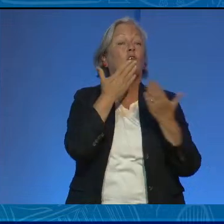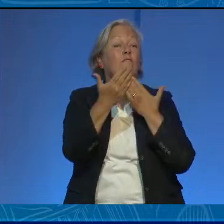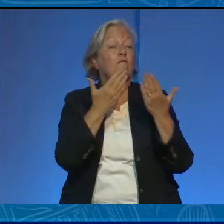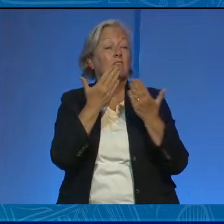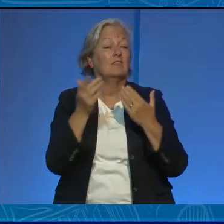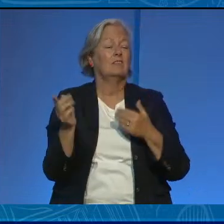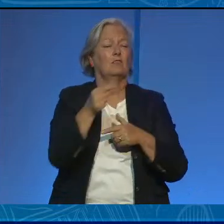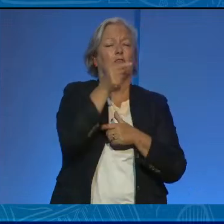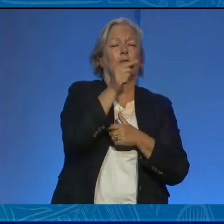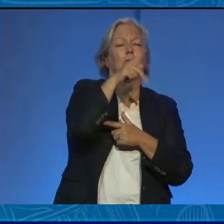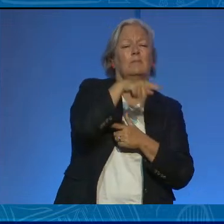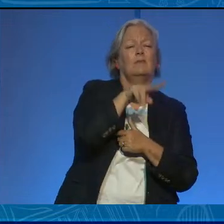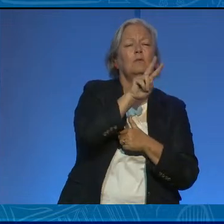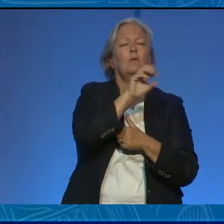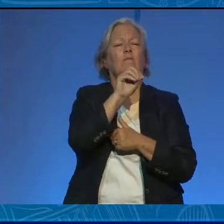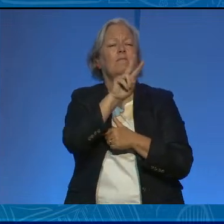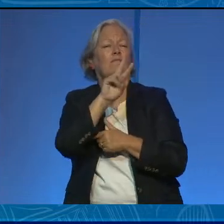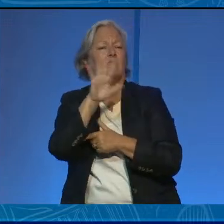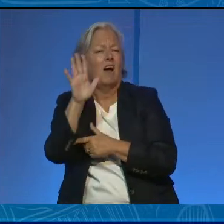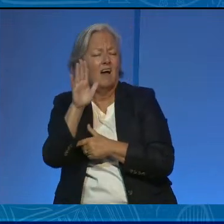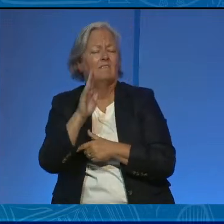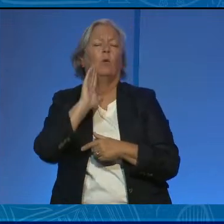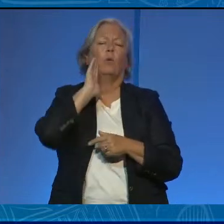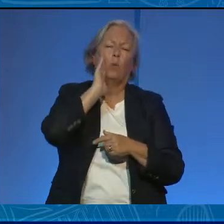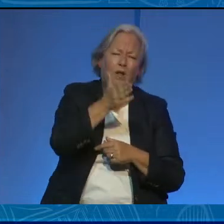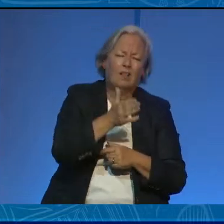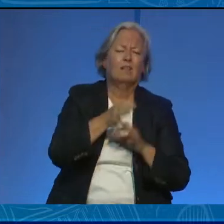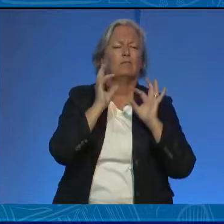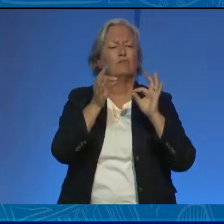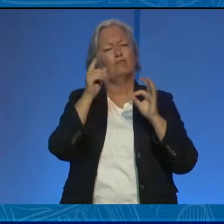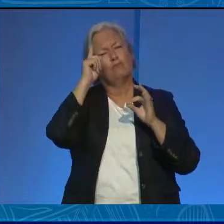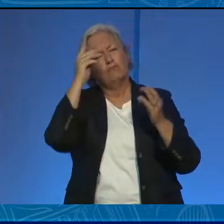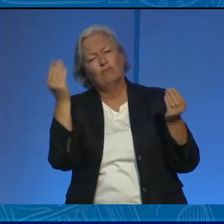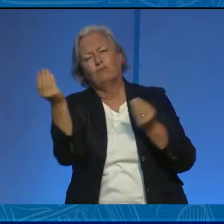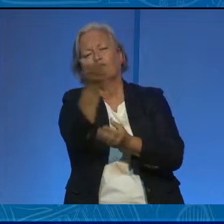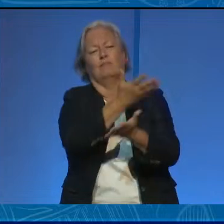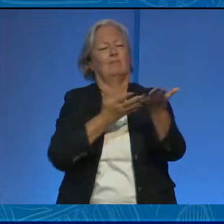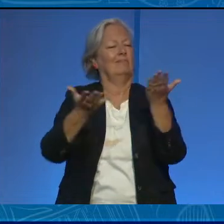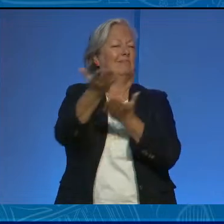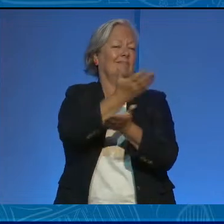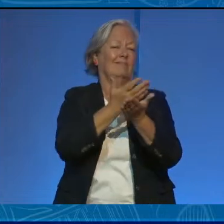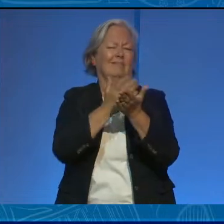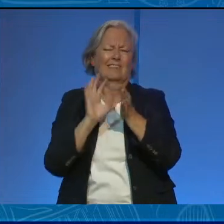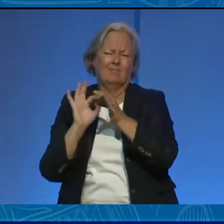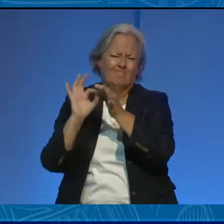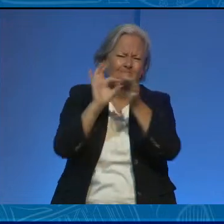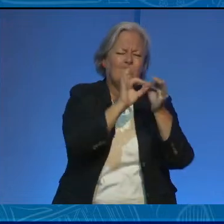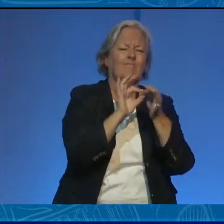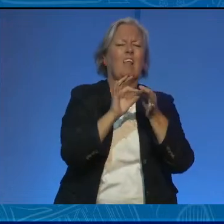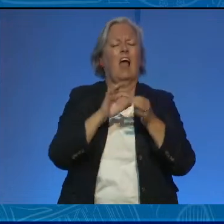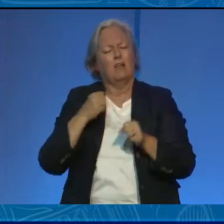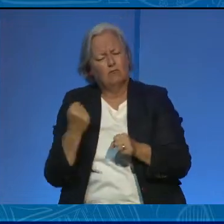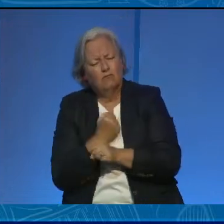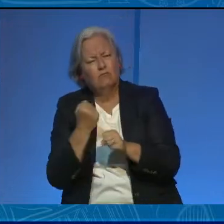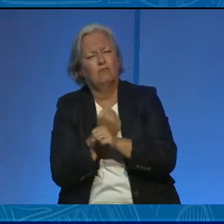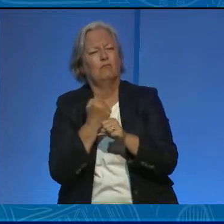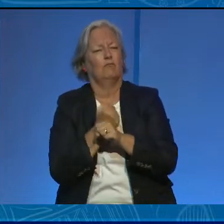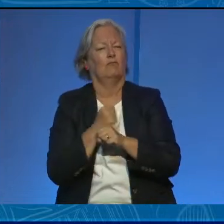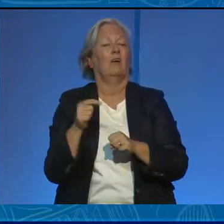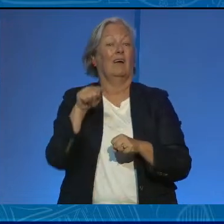will offer valuable insights and recommendations to enhance our collective and individual actions on